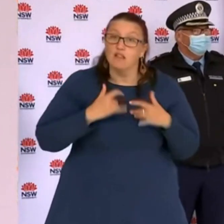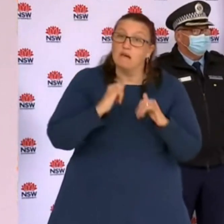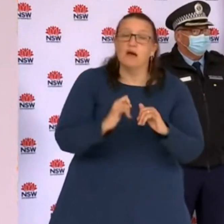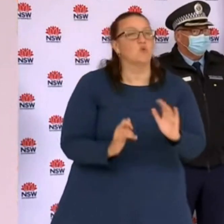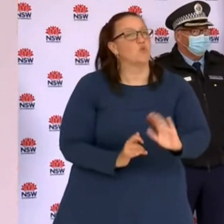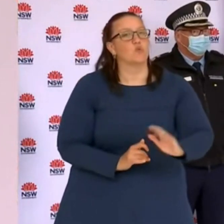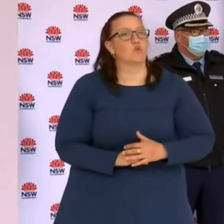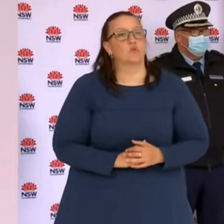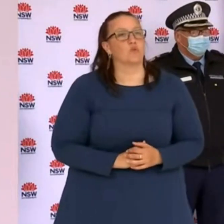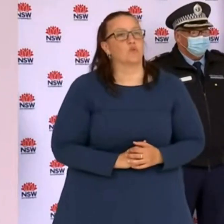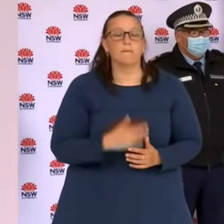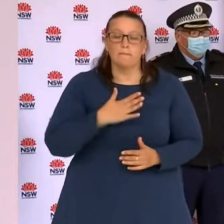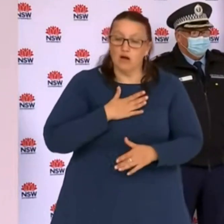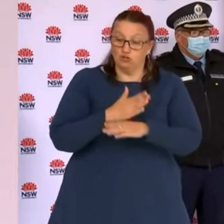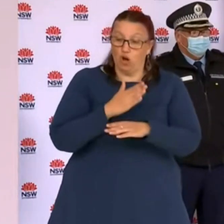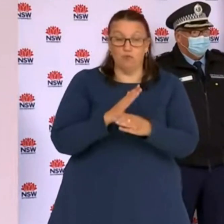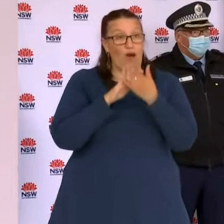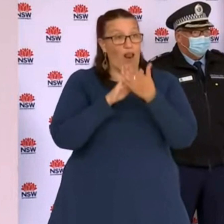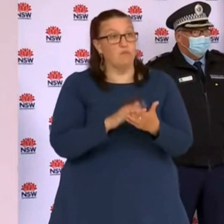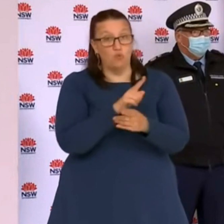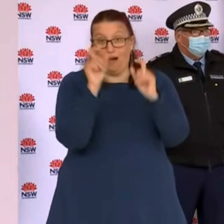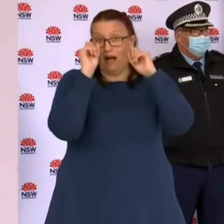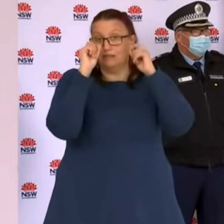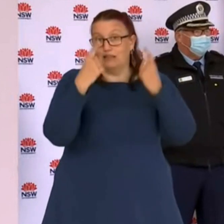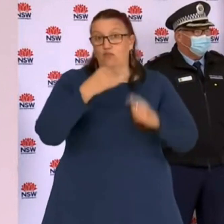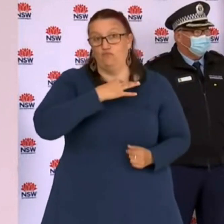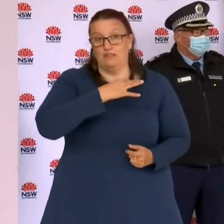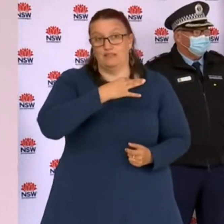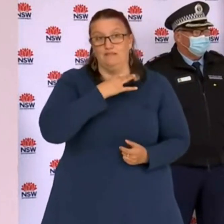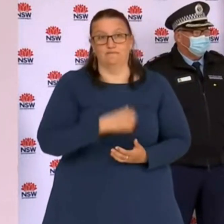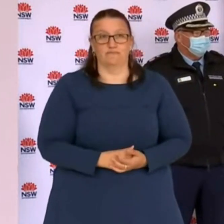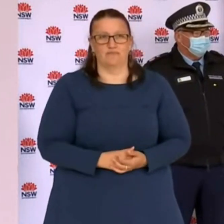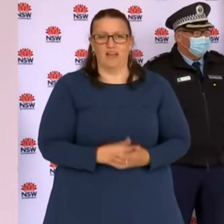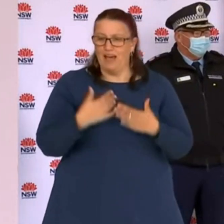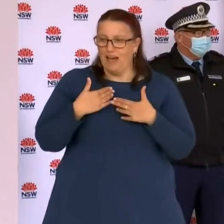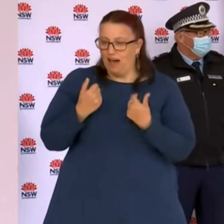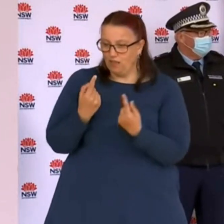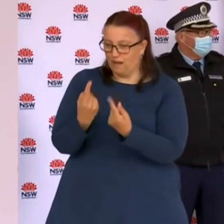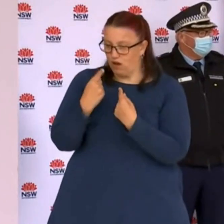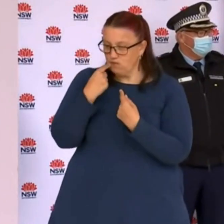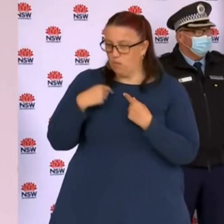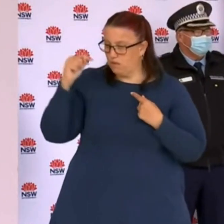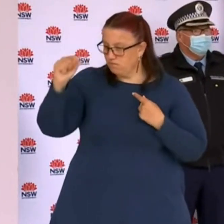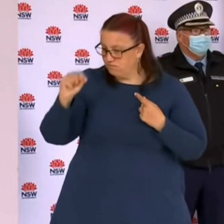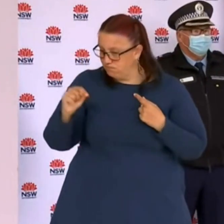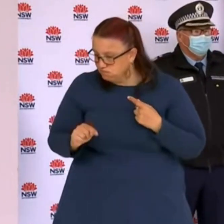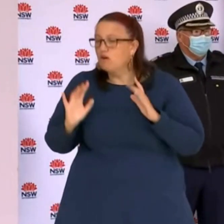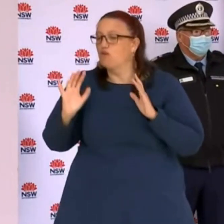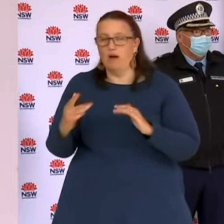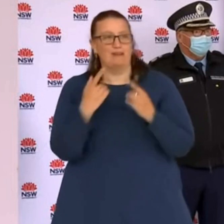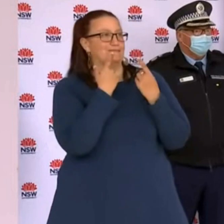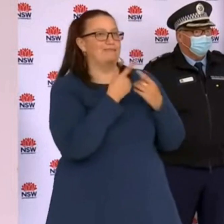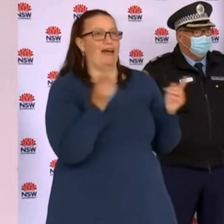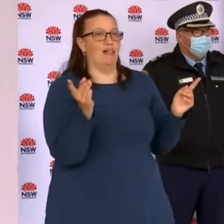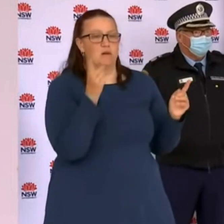the risk is, but I don't think I'd be doing my job properly if I didn't call out what the health advice said. It's really important for me to